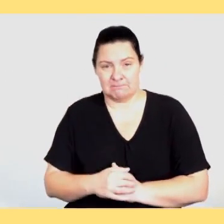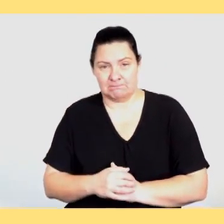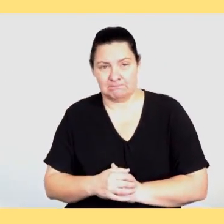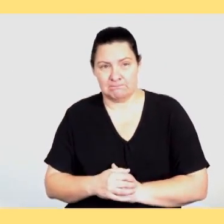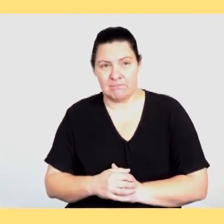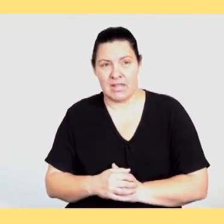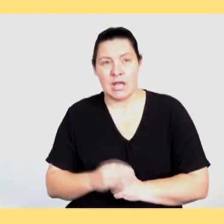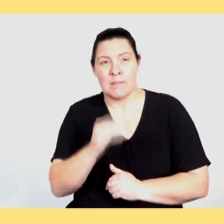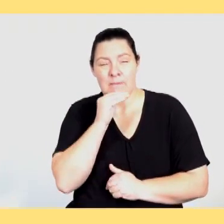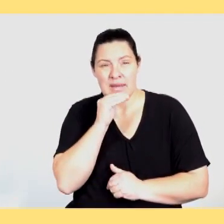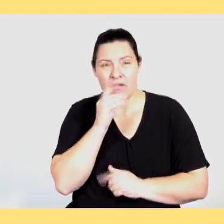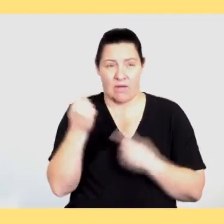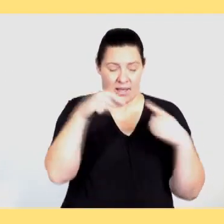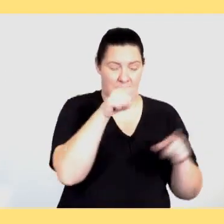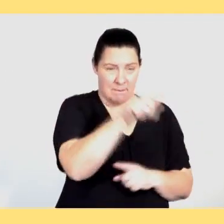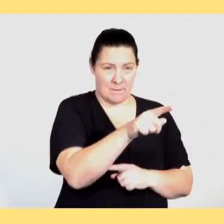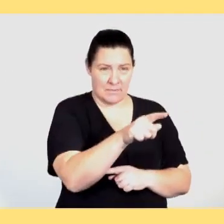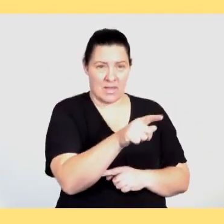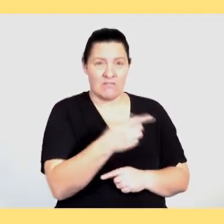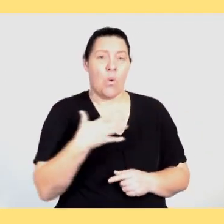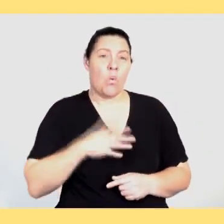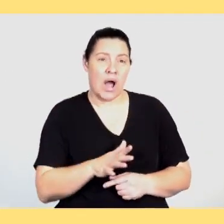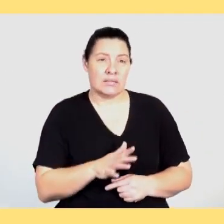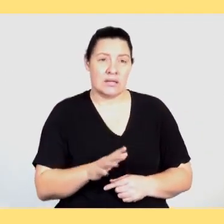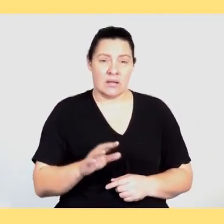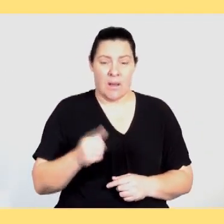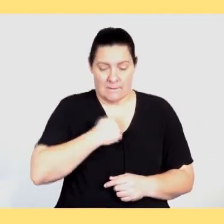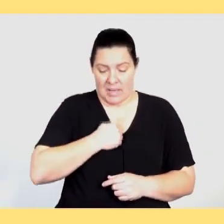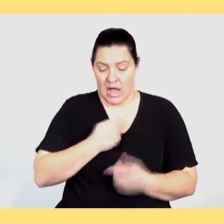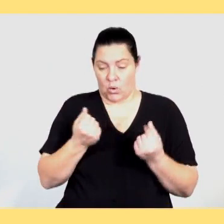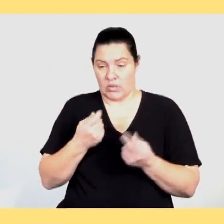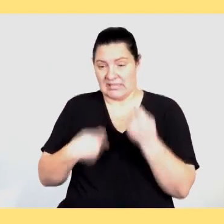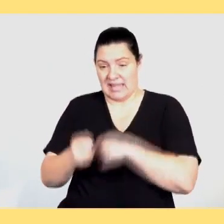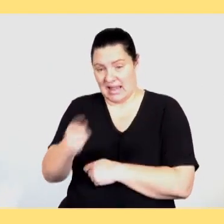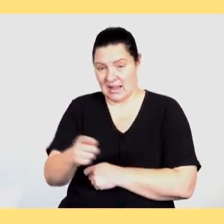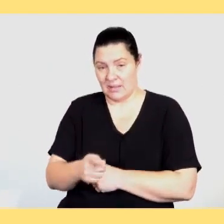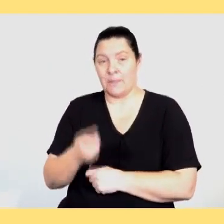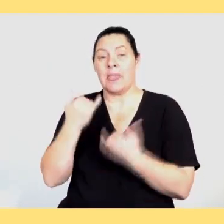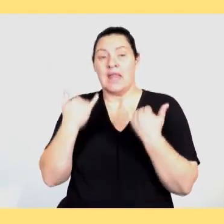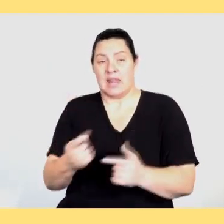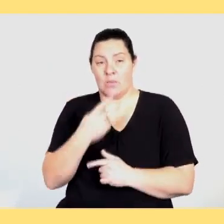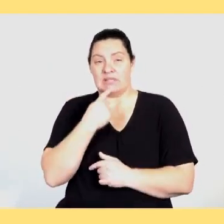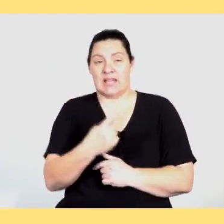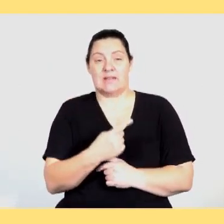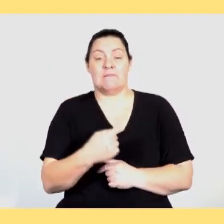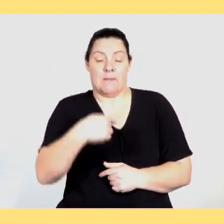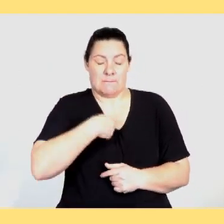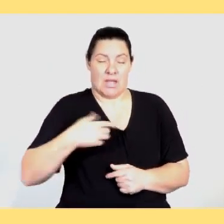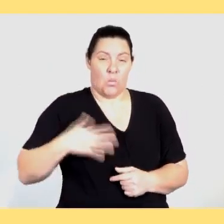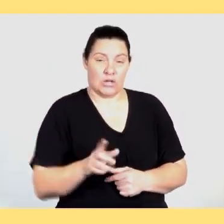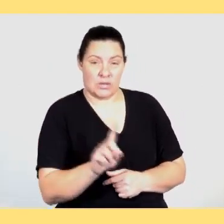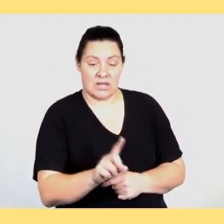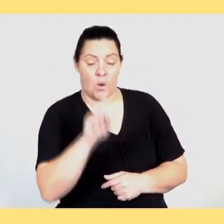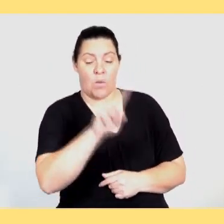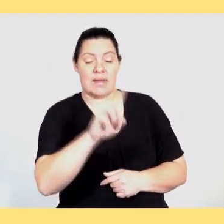100%. That simply means when you come here now, when you want to get your cost of sales, you are now saying what you